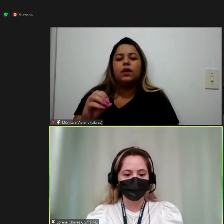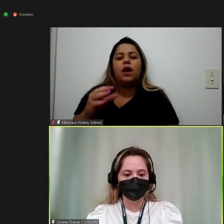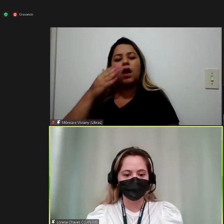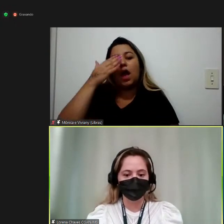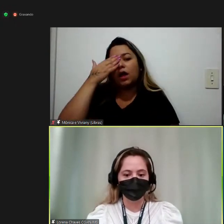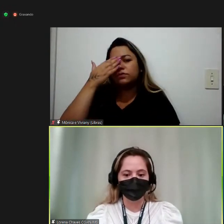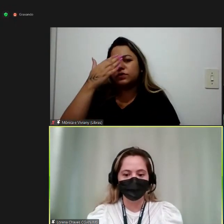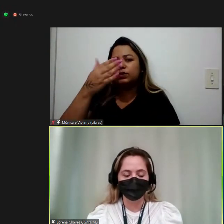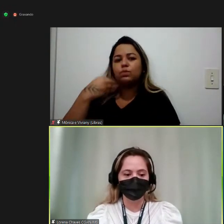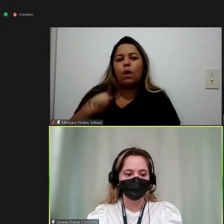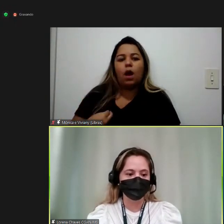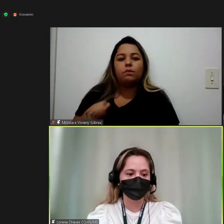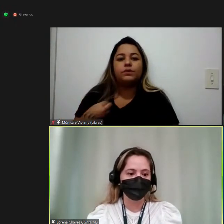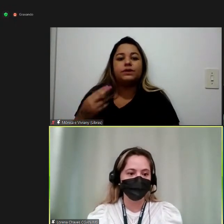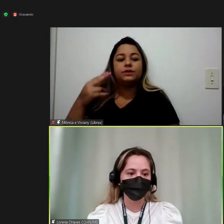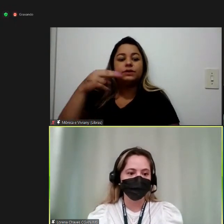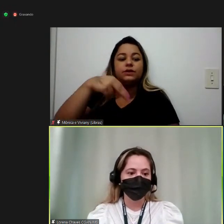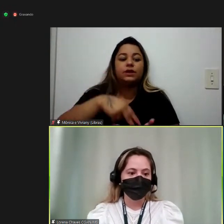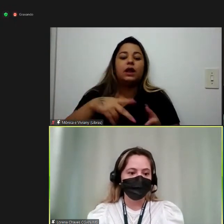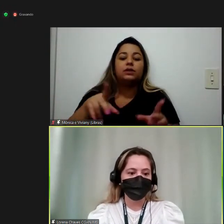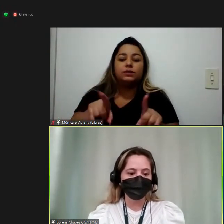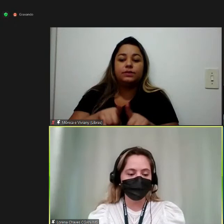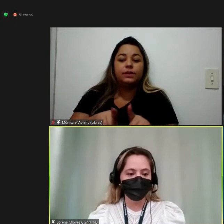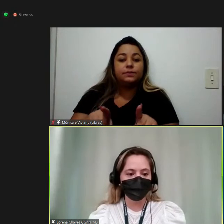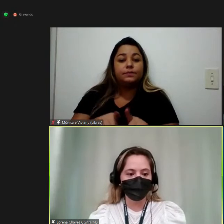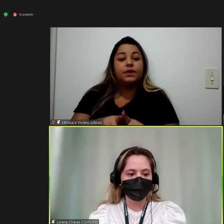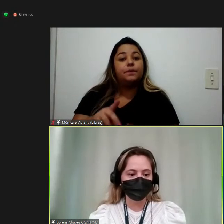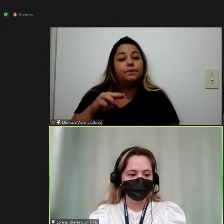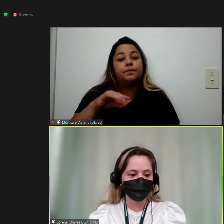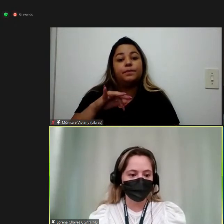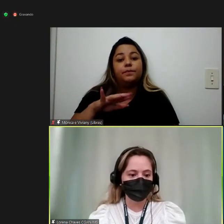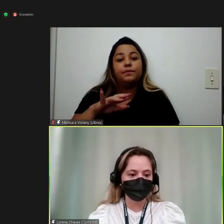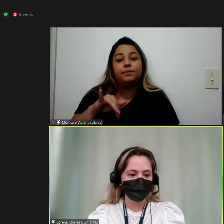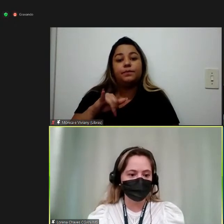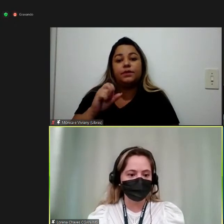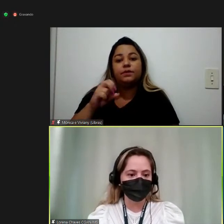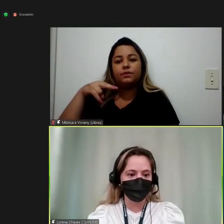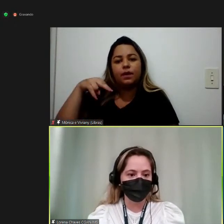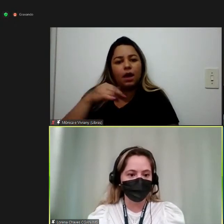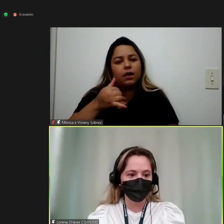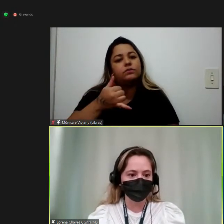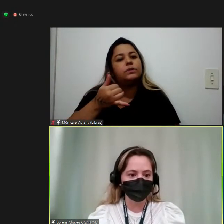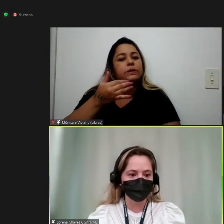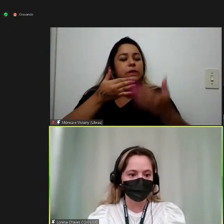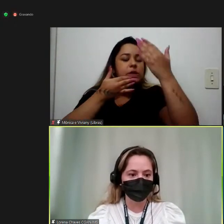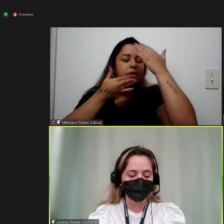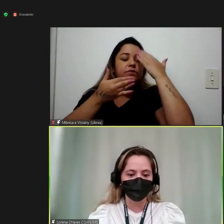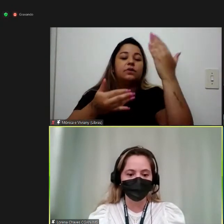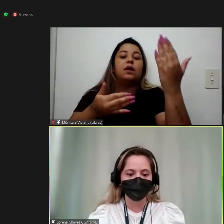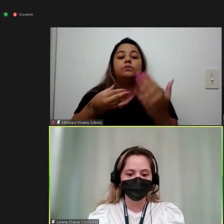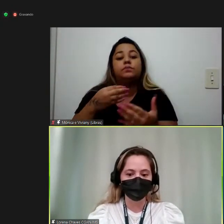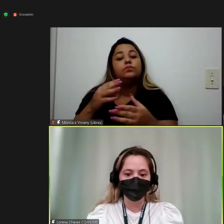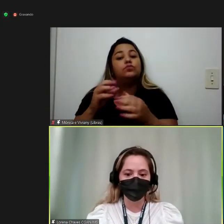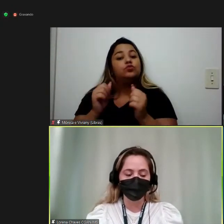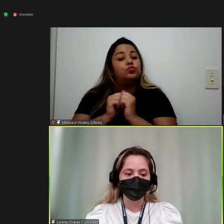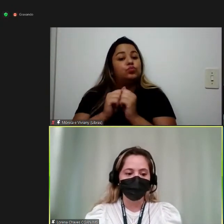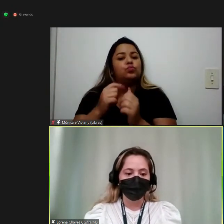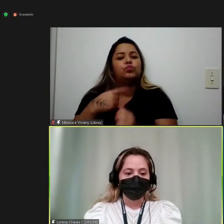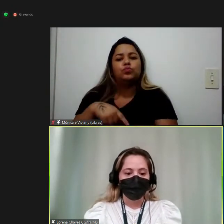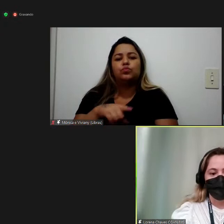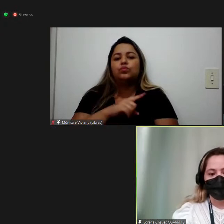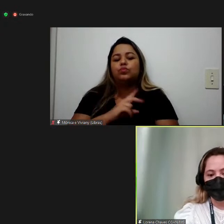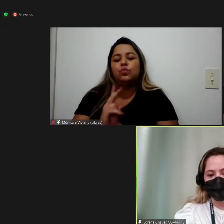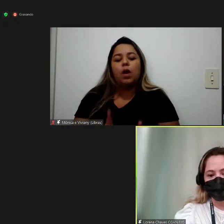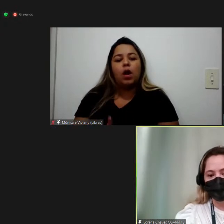and Nutrition, we thank for your presence. Marvelous lecture. Miriam too, thanks for the